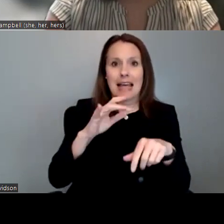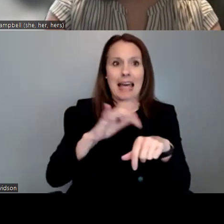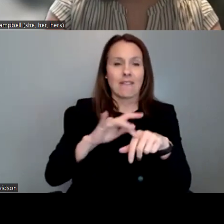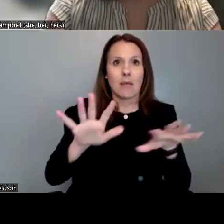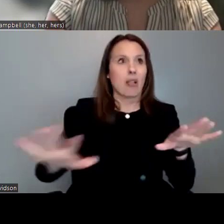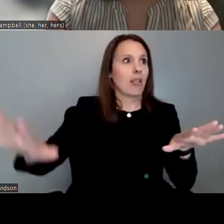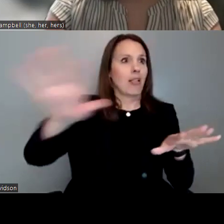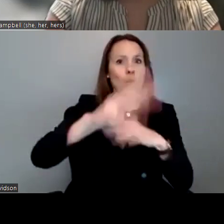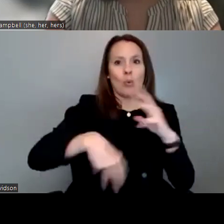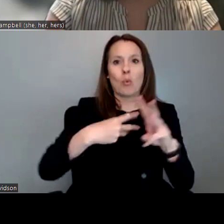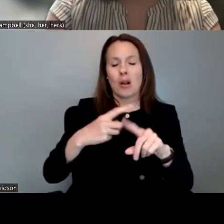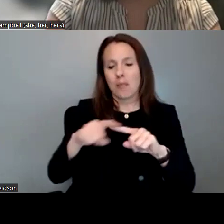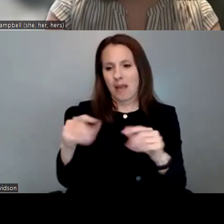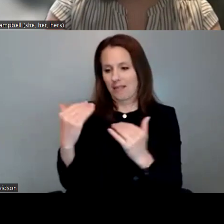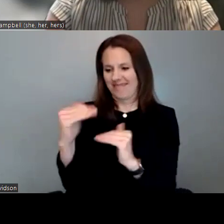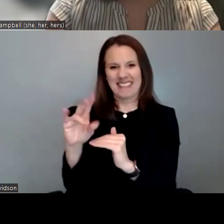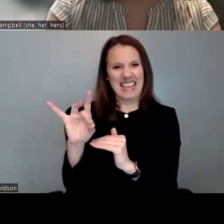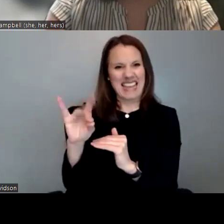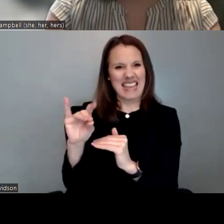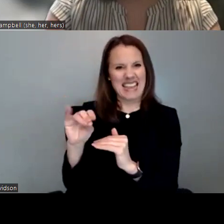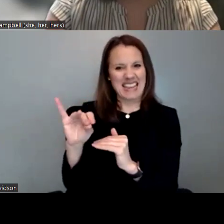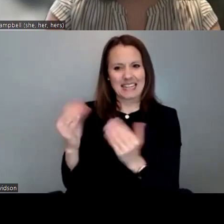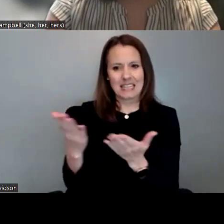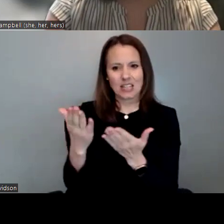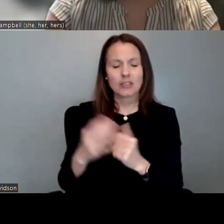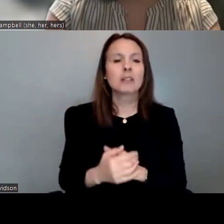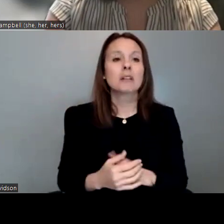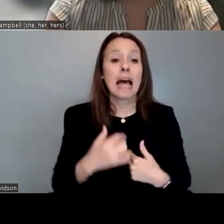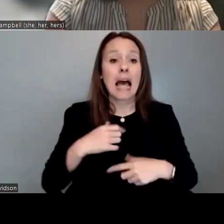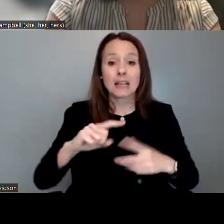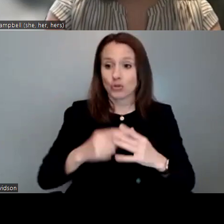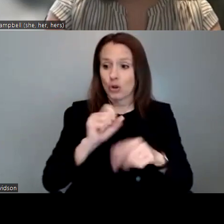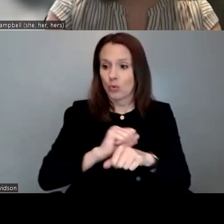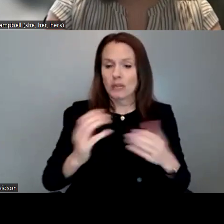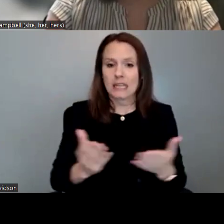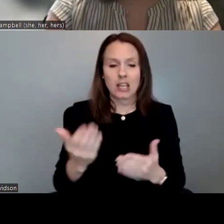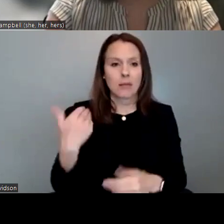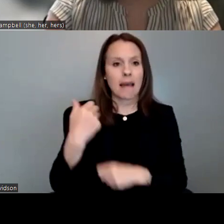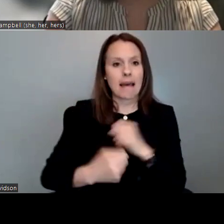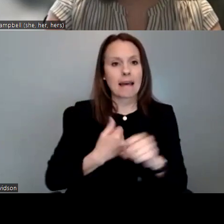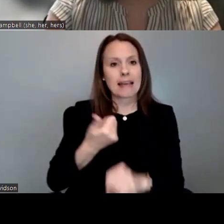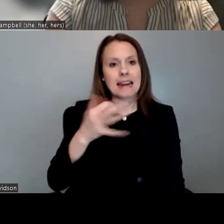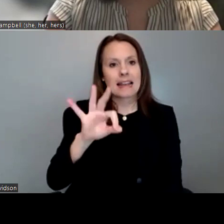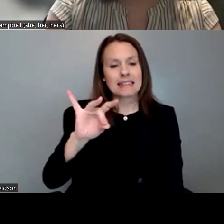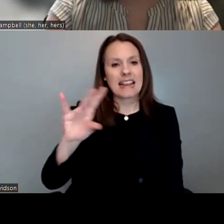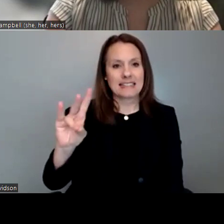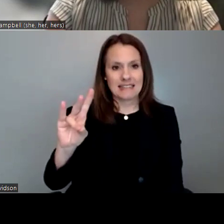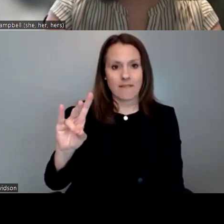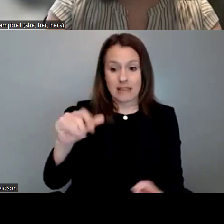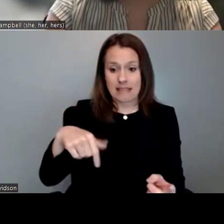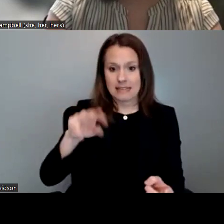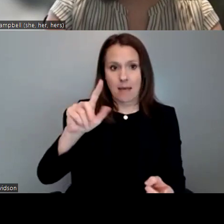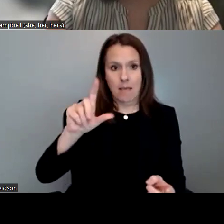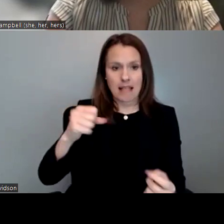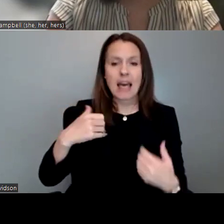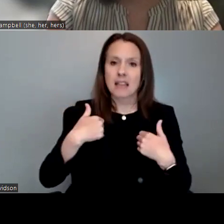I started here in 1997, NLS was producing approximately 2,200 books a year,